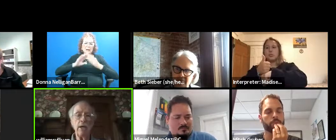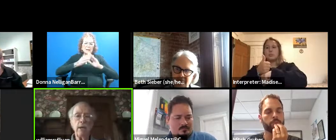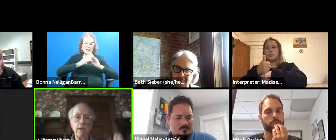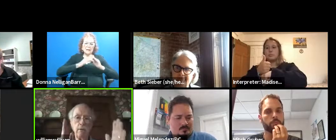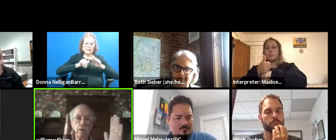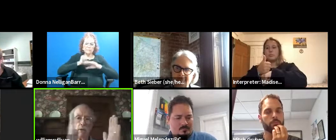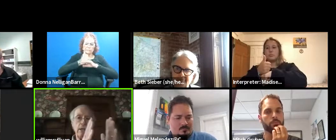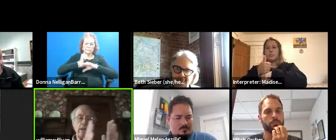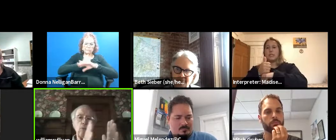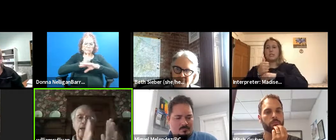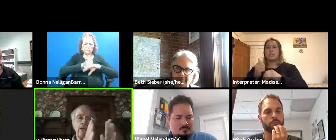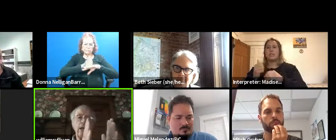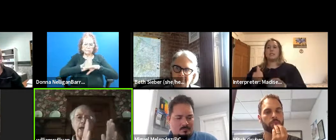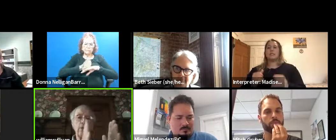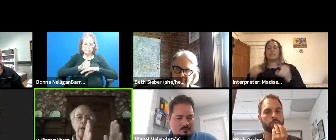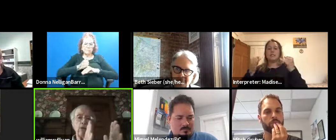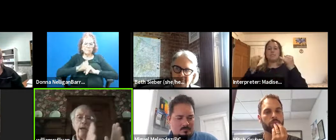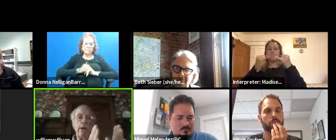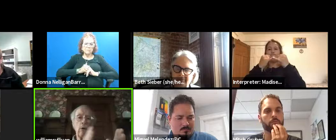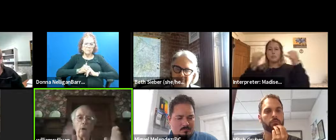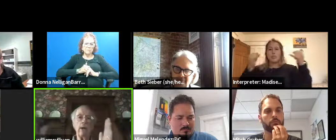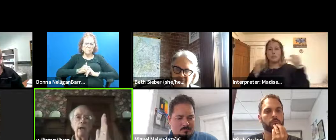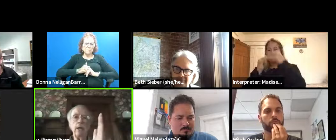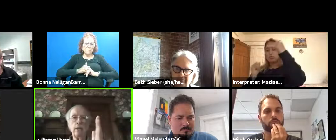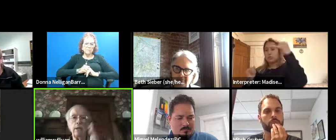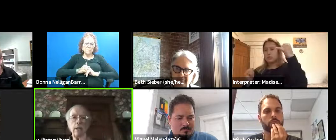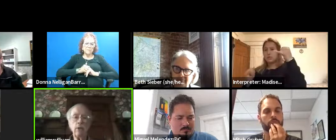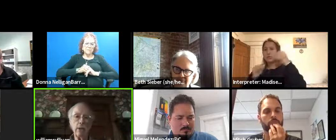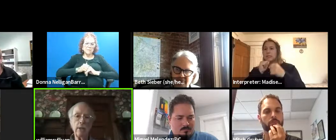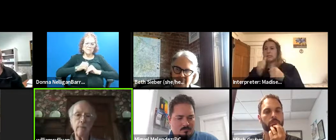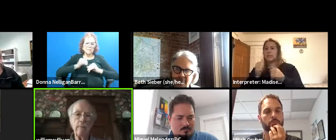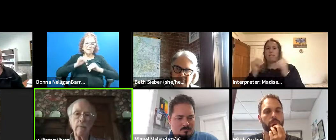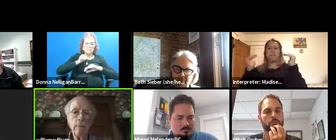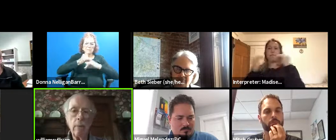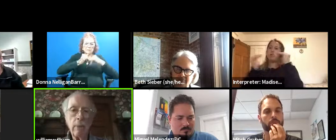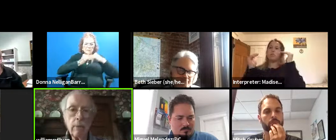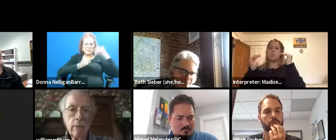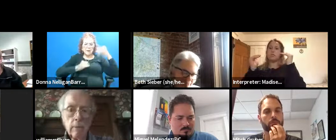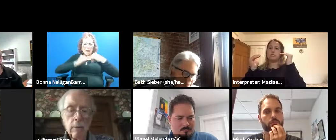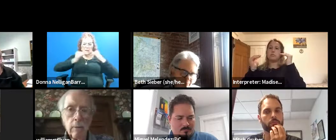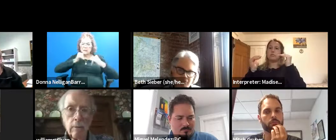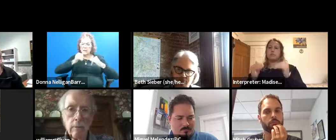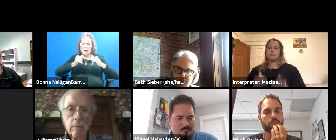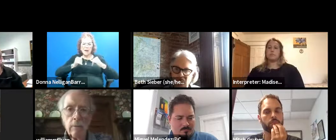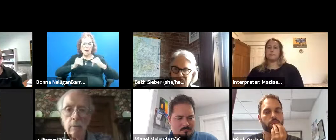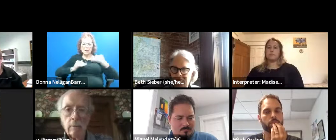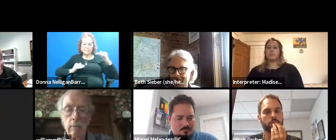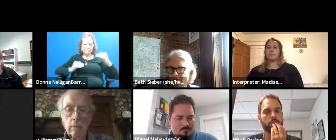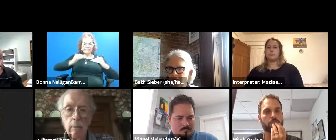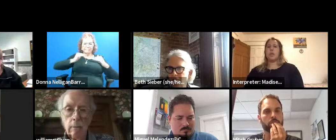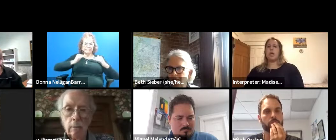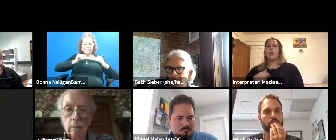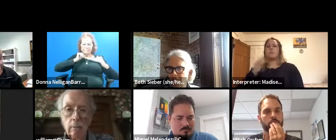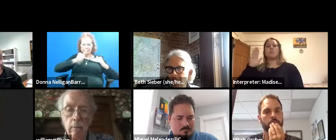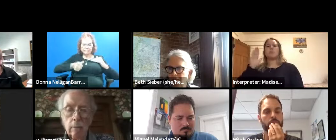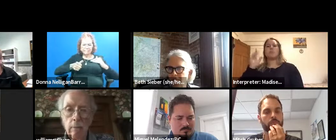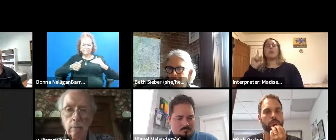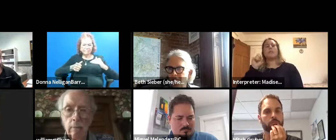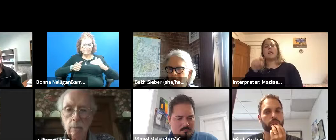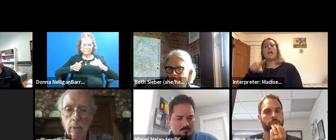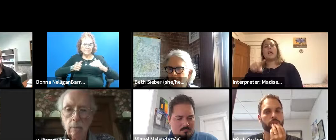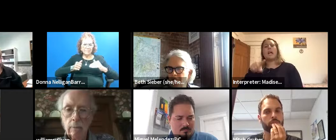evenly. The west side is much narrower than the east side. I'd like to ask, does that, like,